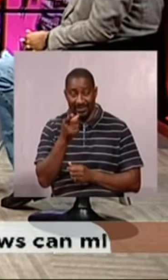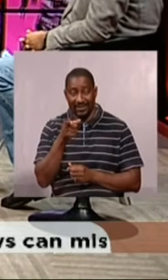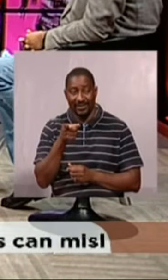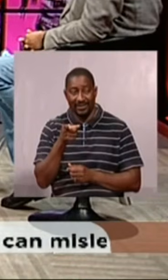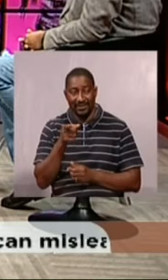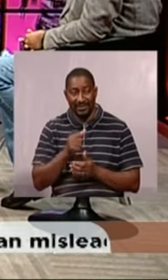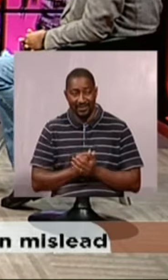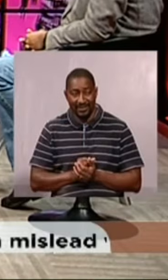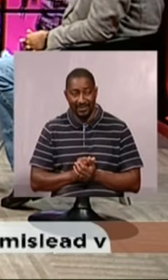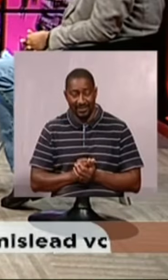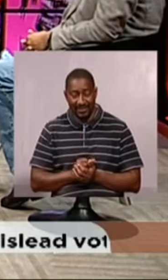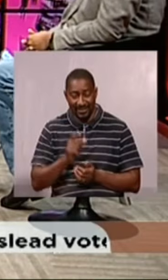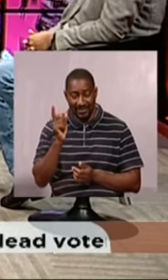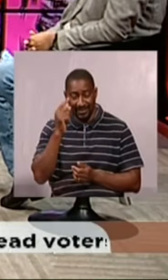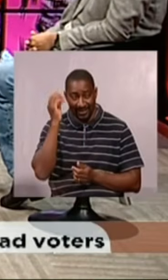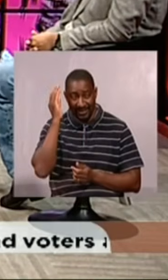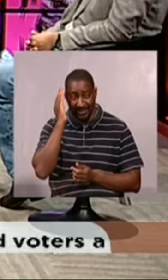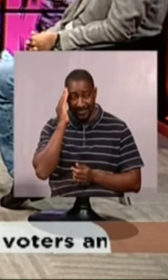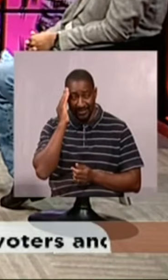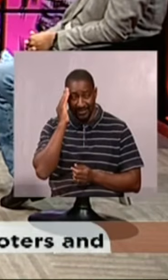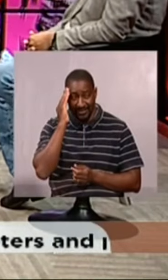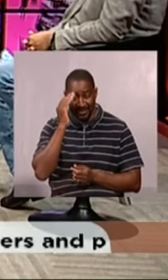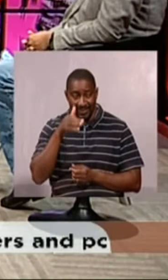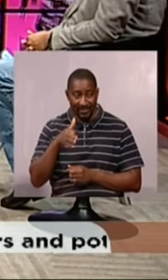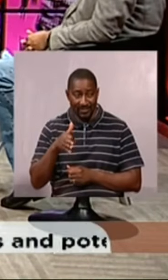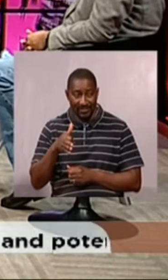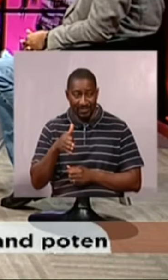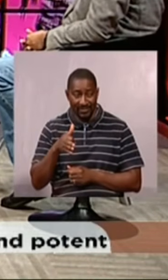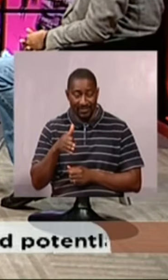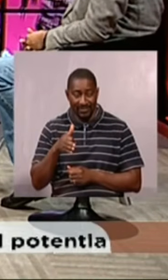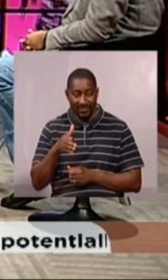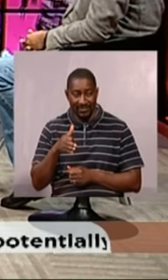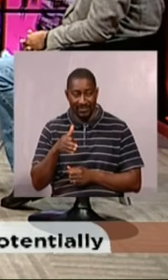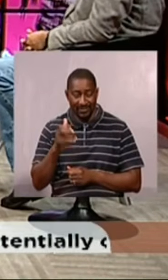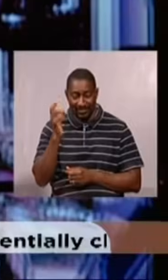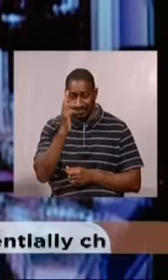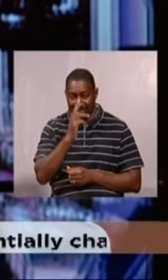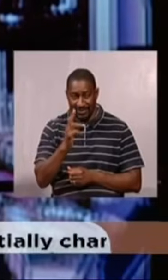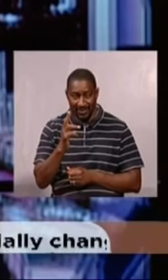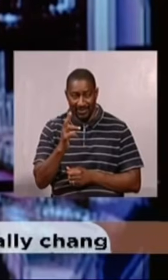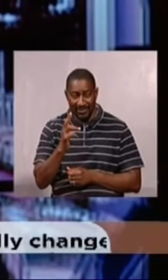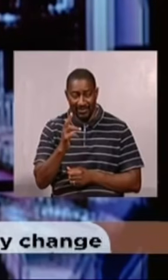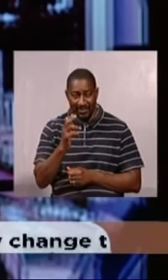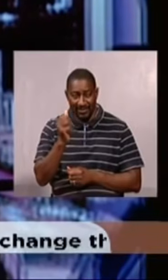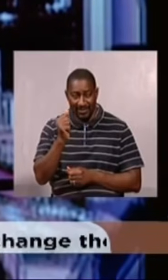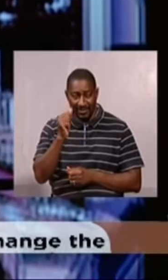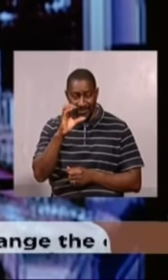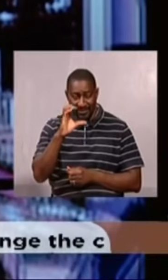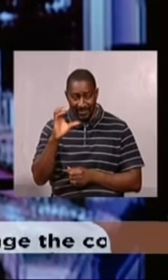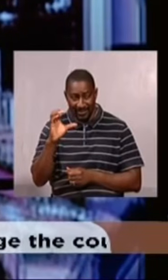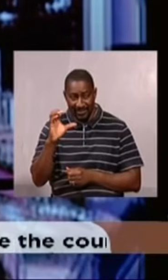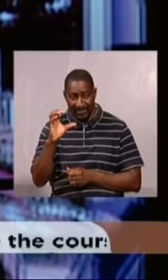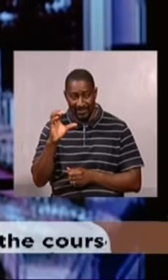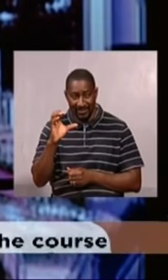one basic thing I've noticed is that with the politicians in Namibia is that the personal accounts, the name of the candidate and so on,